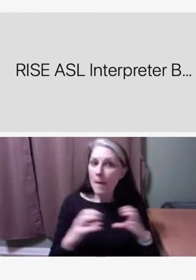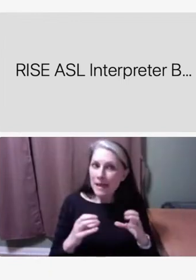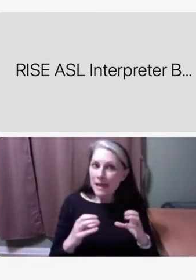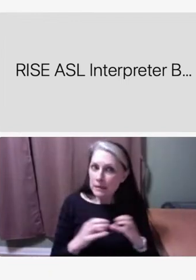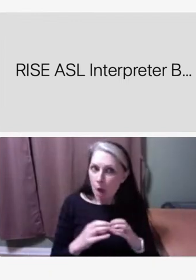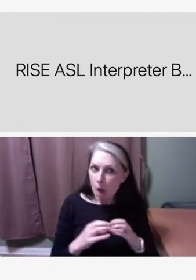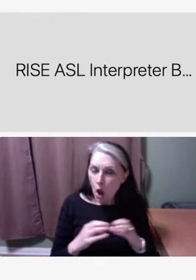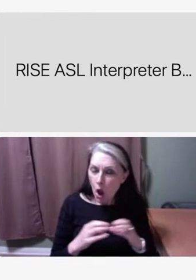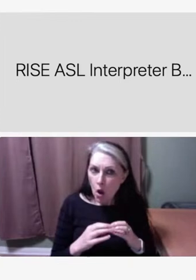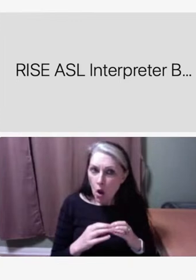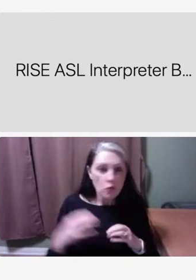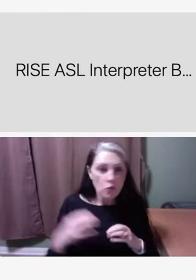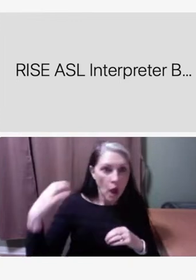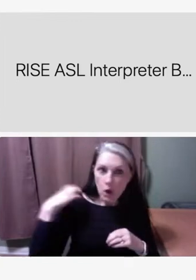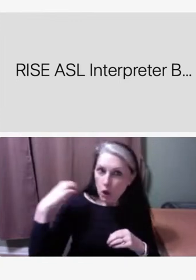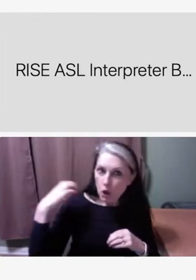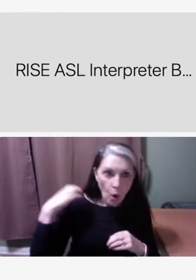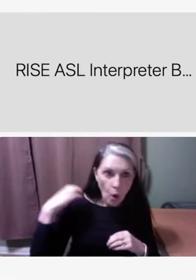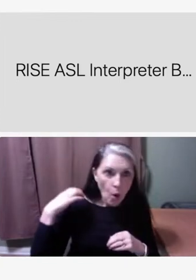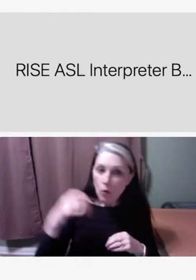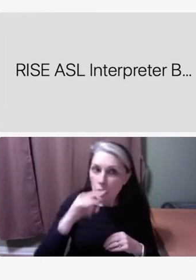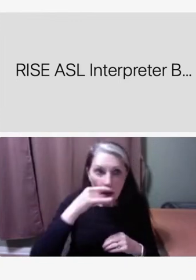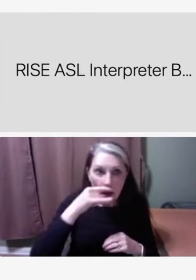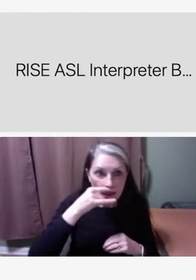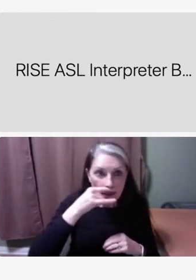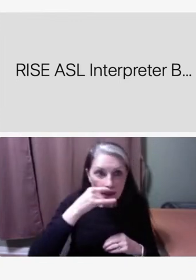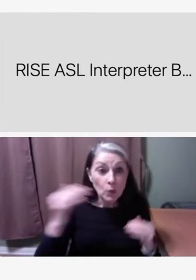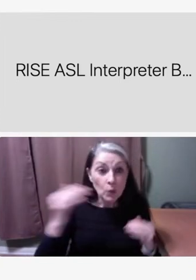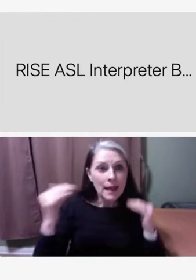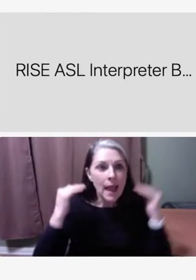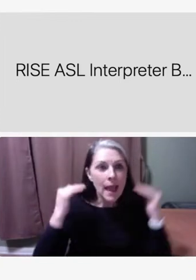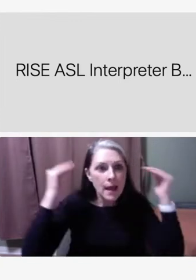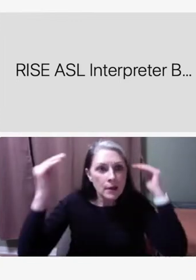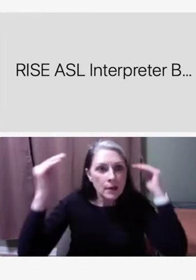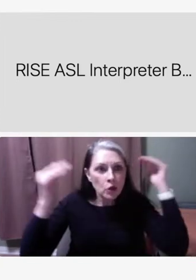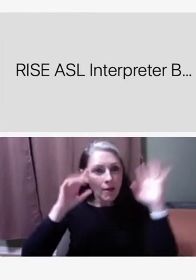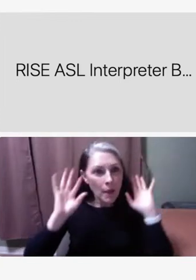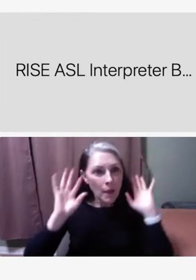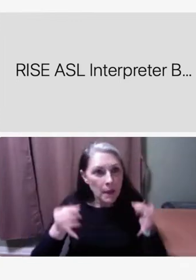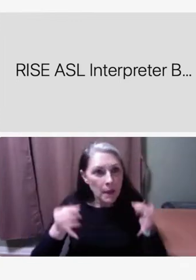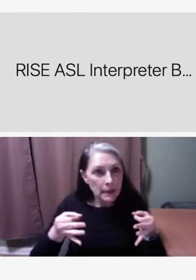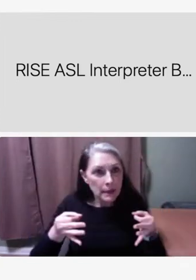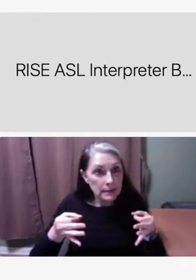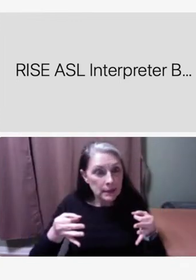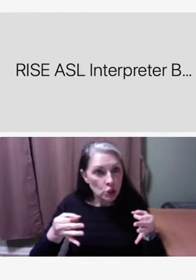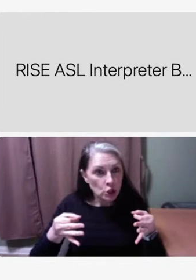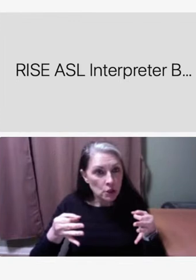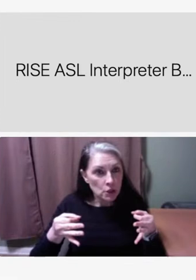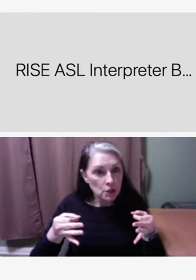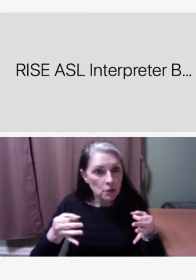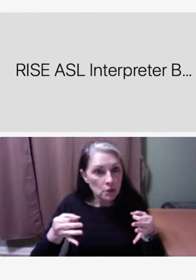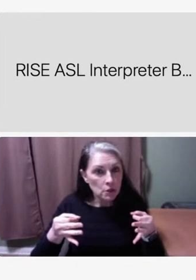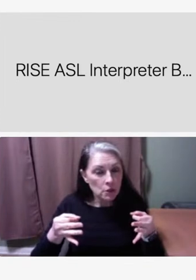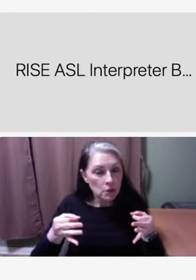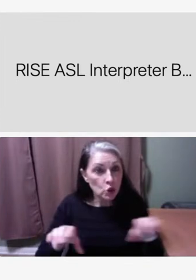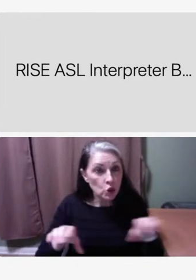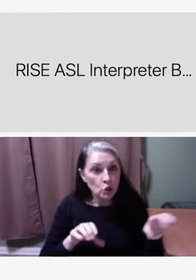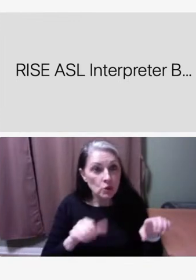You know, it wasn't the kid. It was an adult who made a decision to do something inappropriate towards a student who was simply